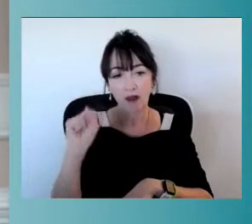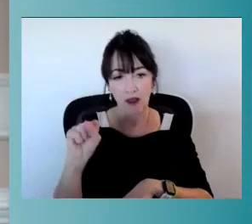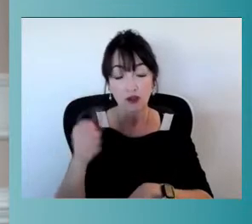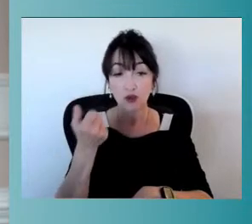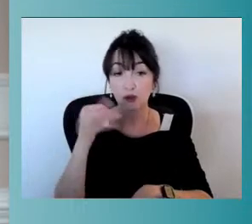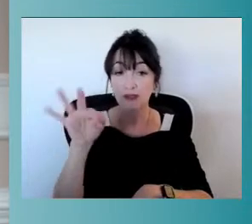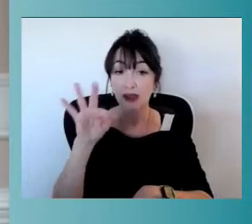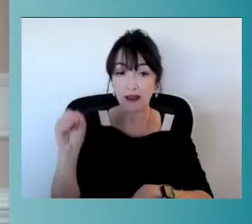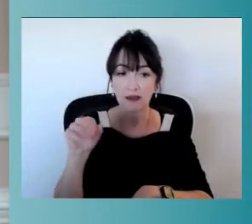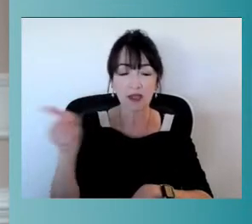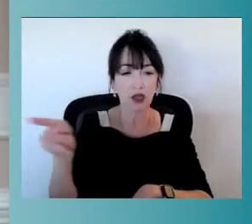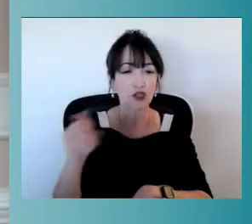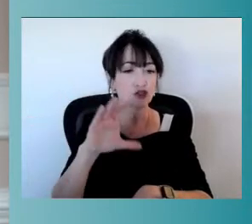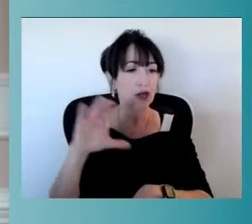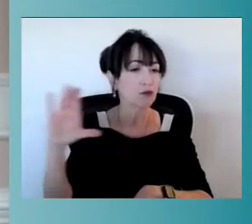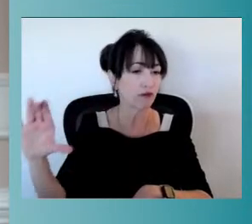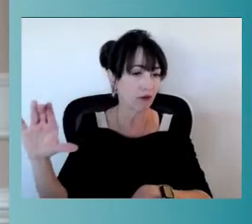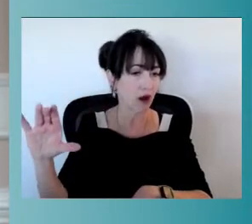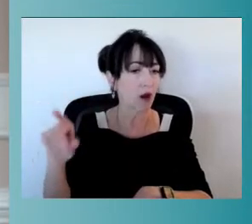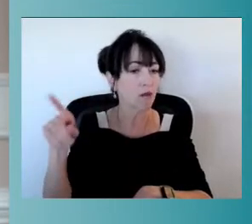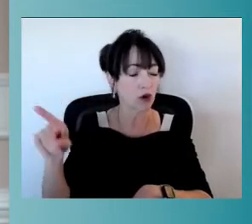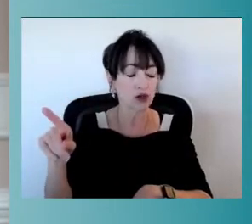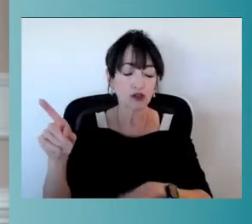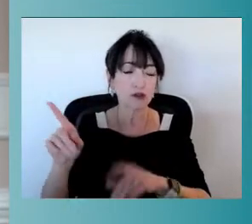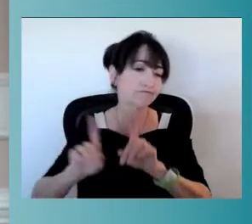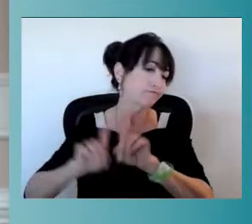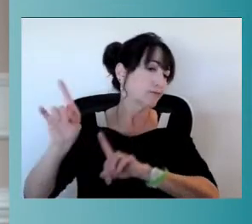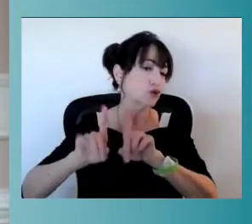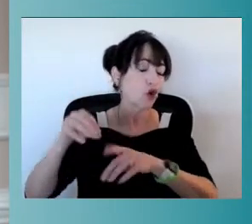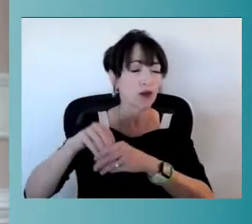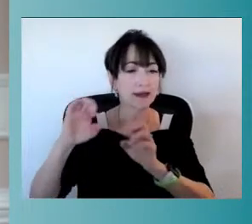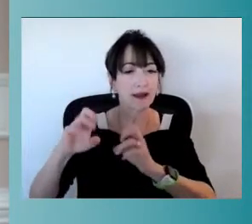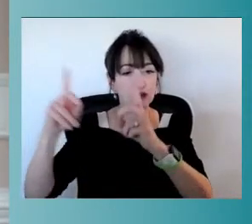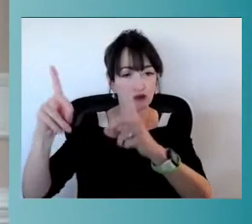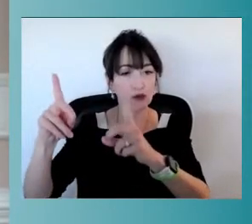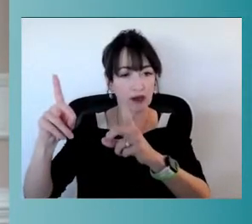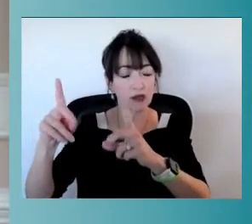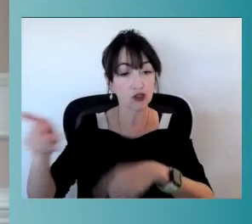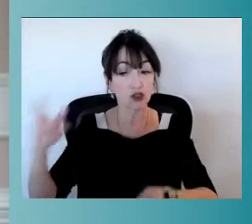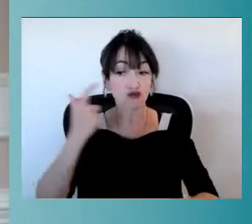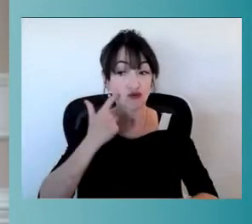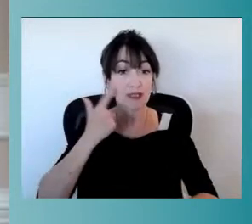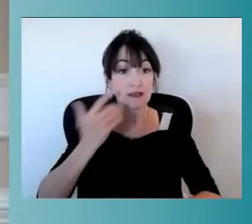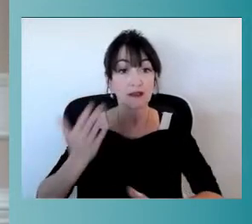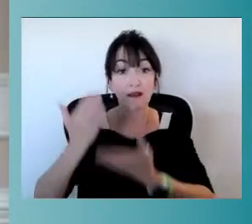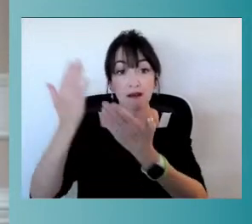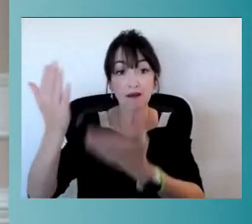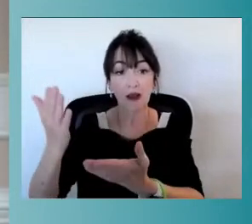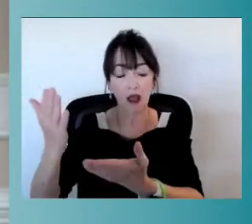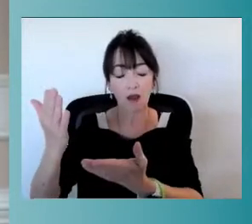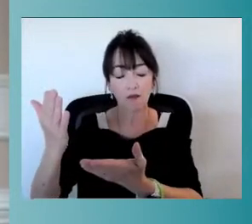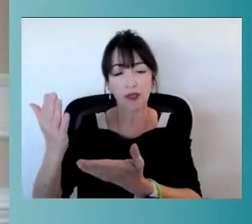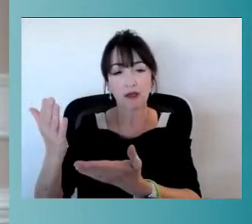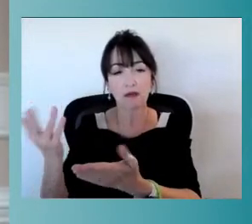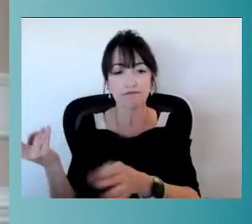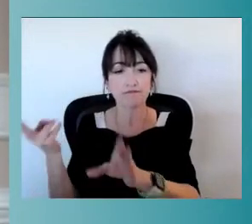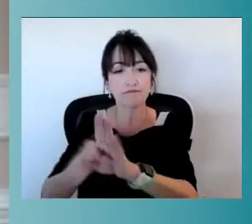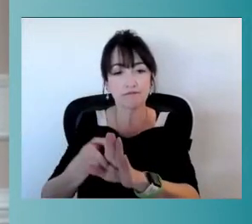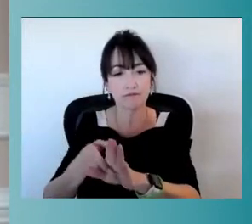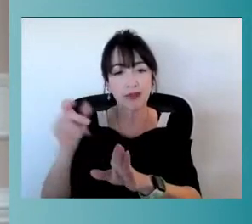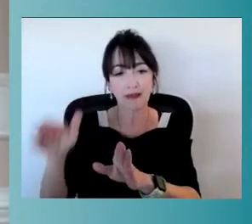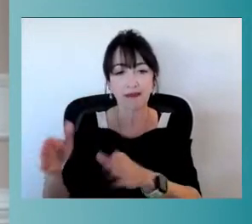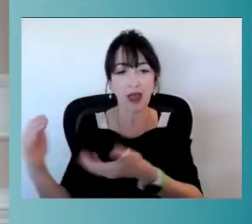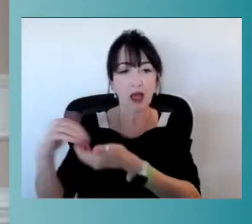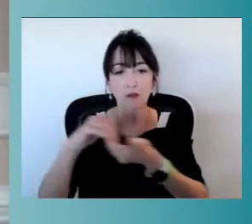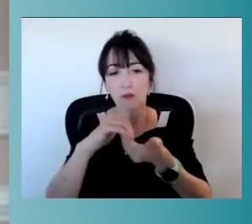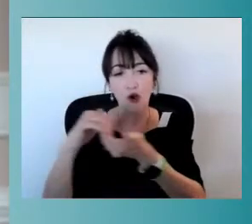State Chamber of Commerce Superstar in Education, and was recently nominated to serve as a member of the Partnership Inc. of Delaware